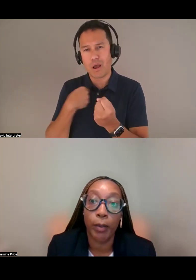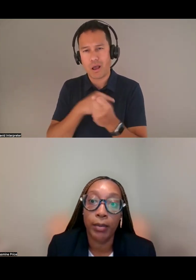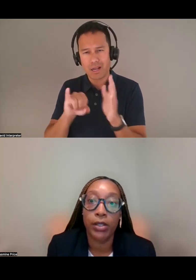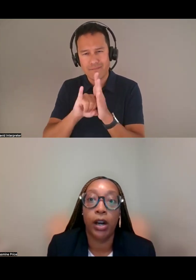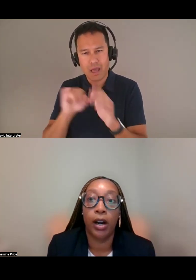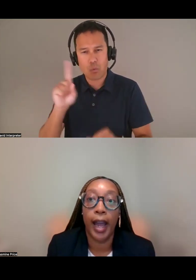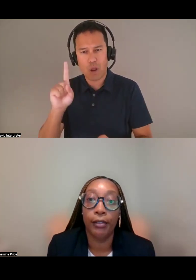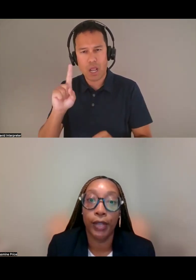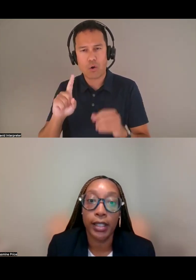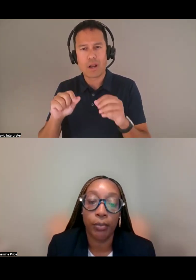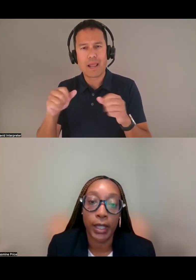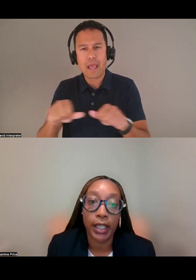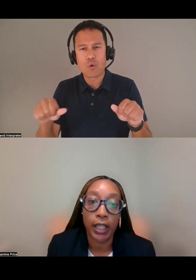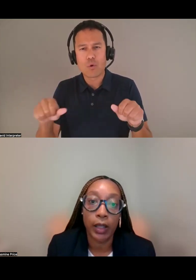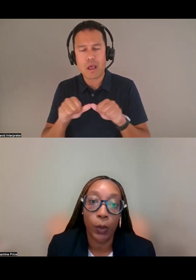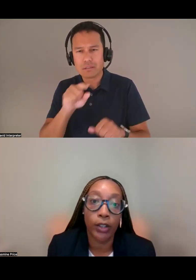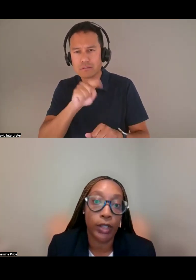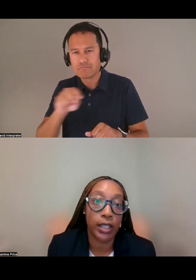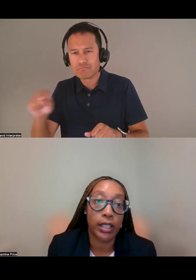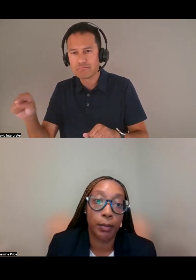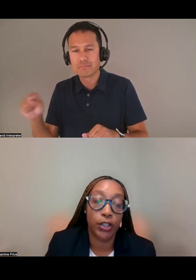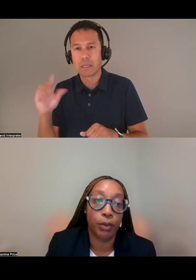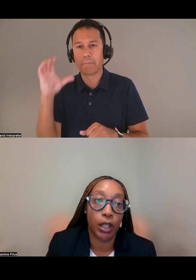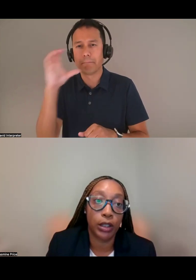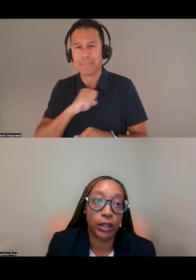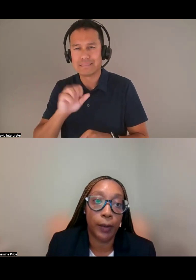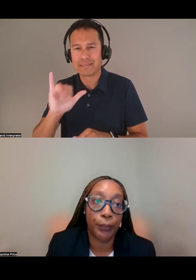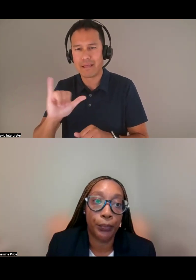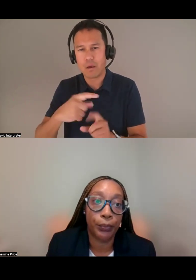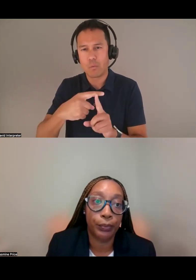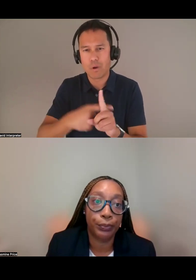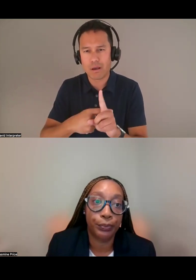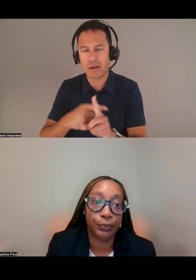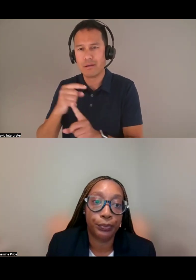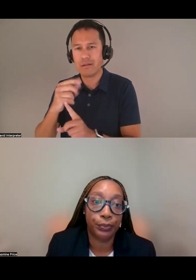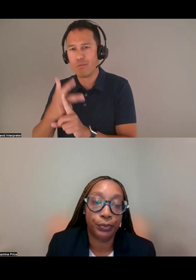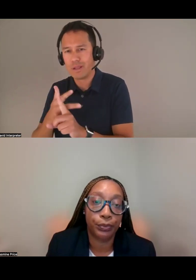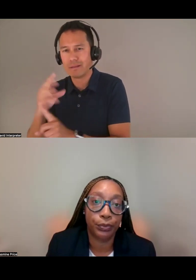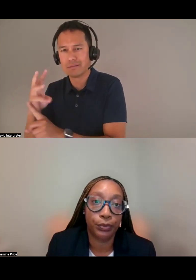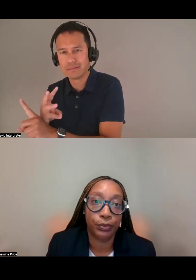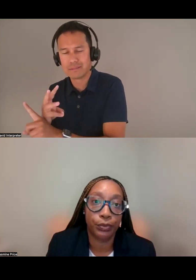areas where babies are at risk of missing the 136 benchmarks.